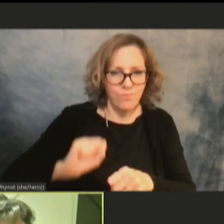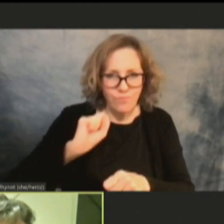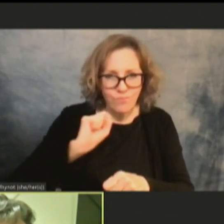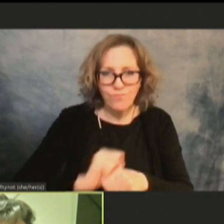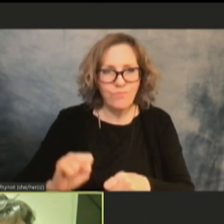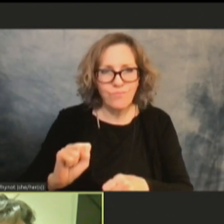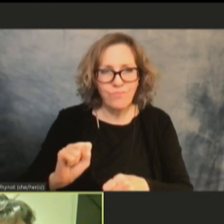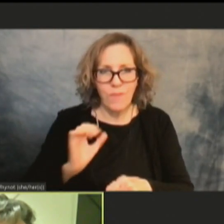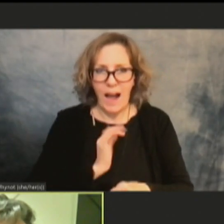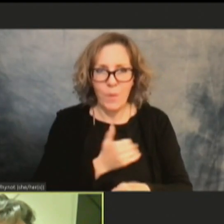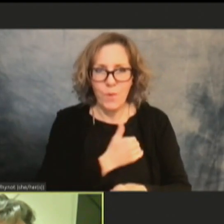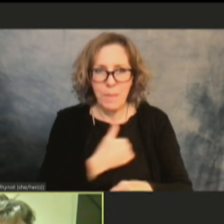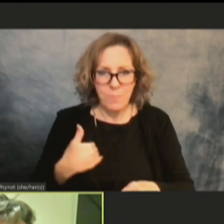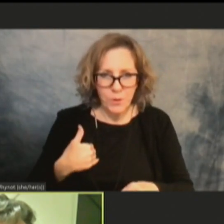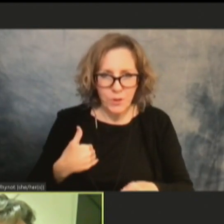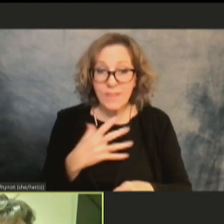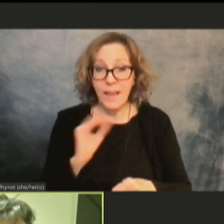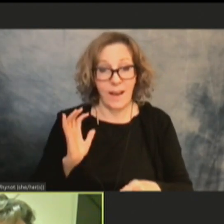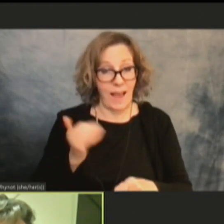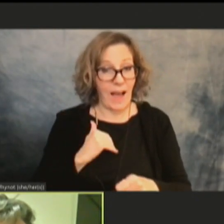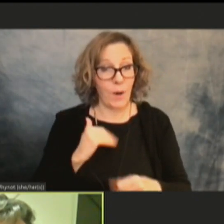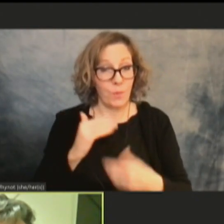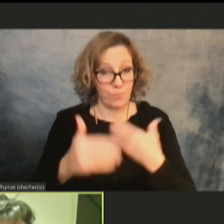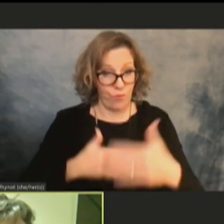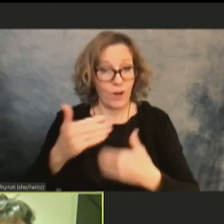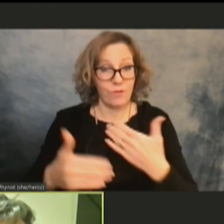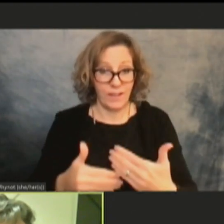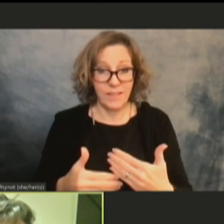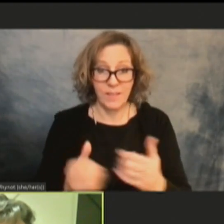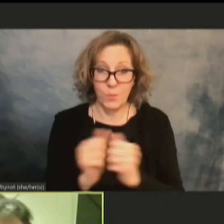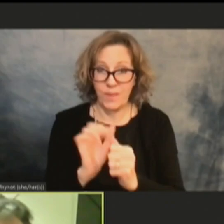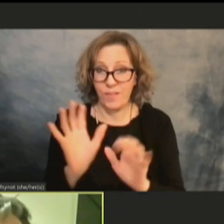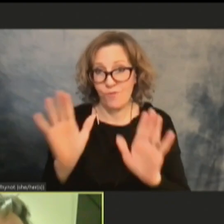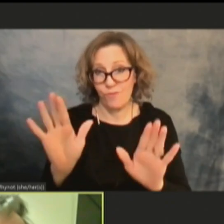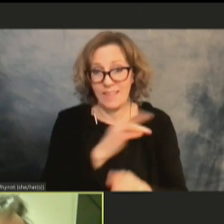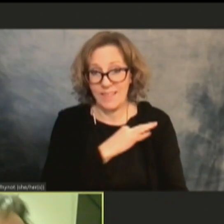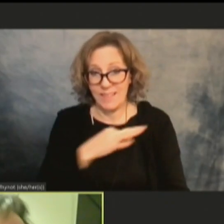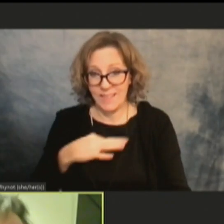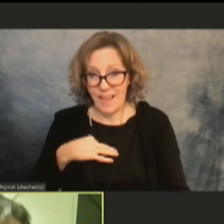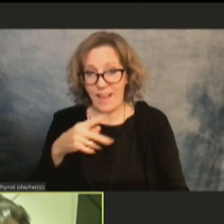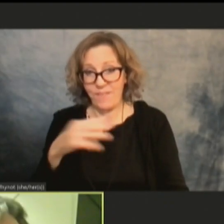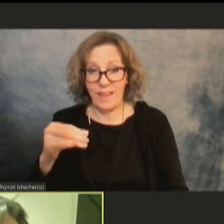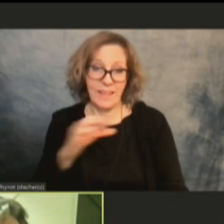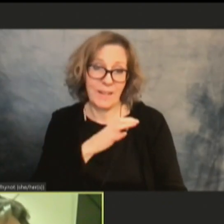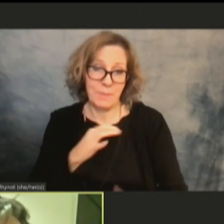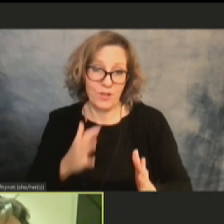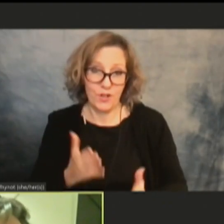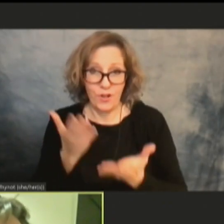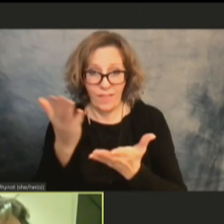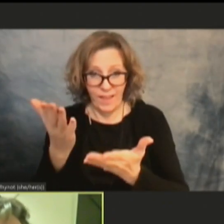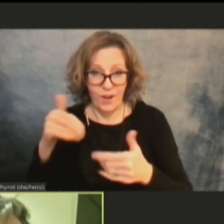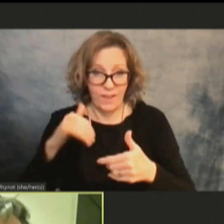along with the staff and the commissioner at the Boston Disability Office. Thank you.